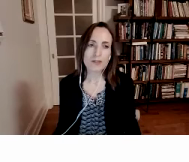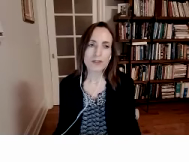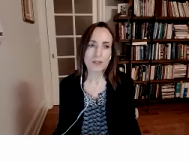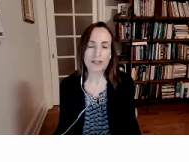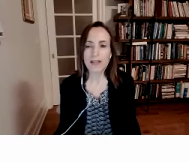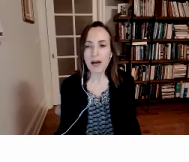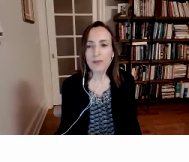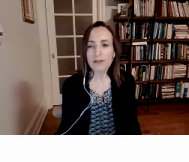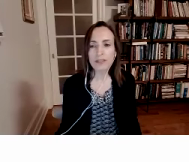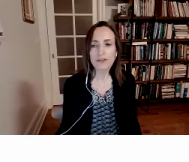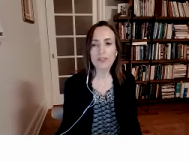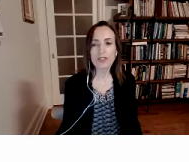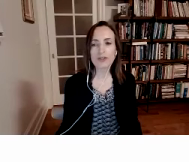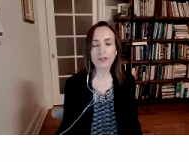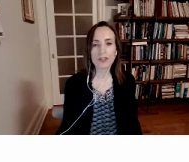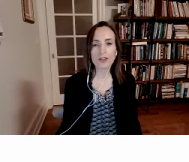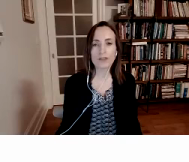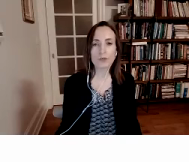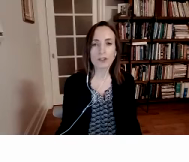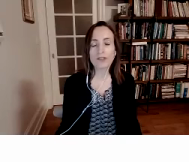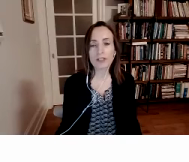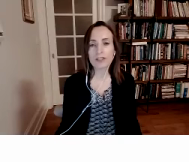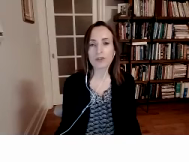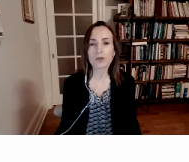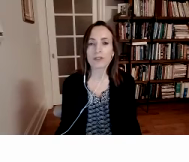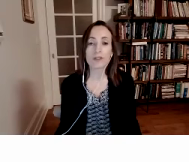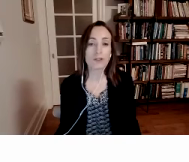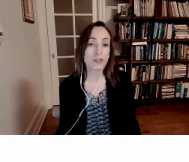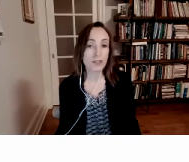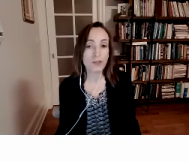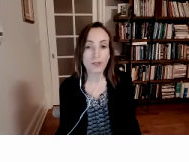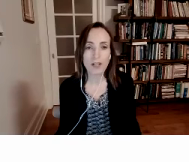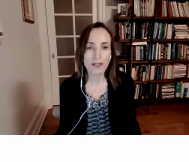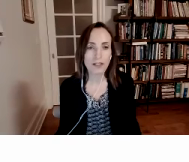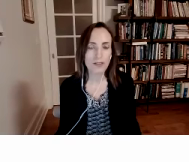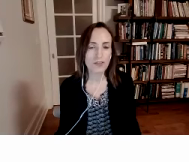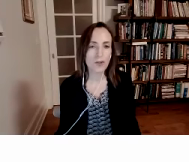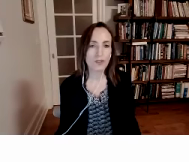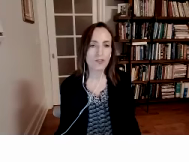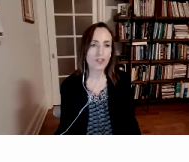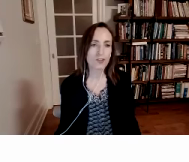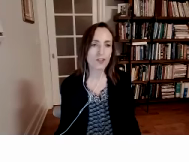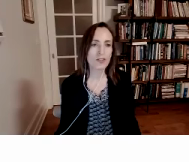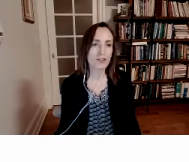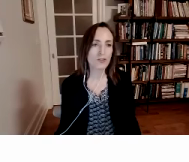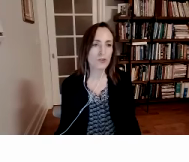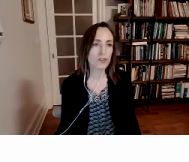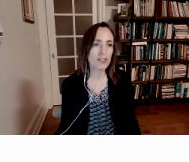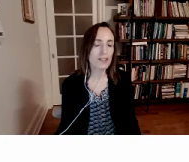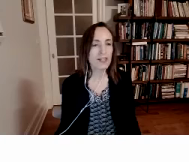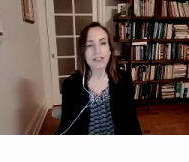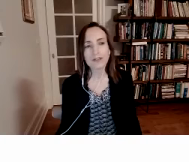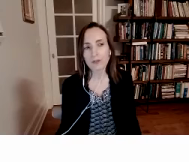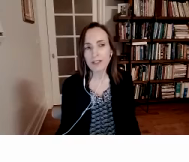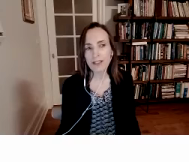So here's a quick example. The information structure of a word varies according to its discourse context. So consider this little